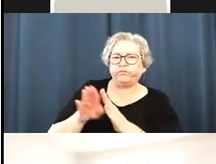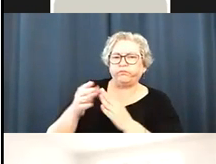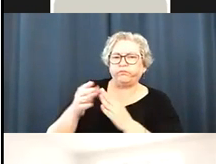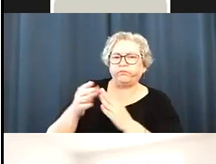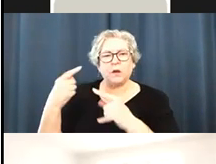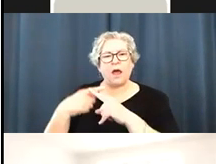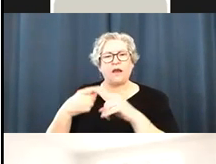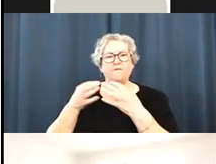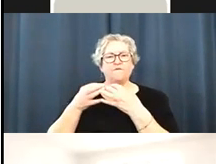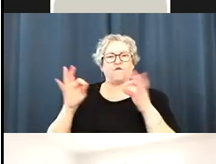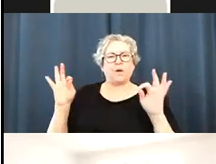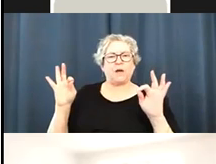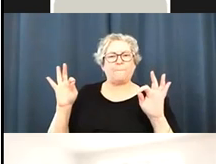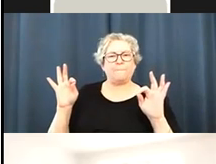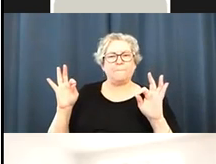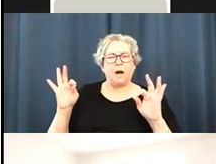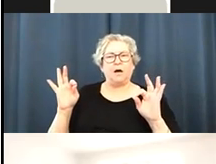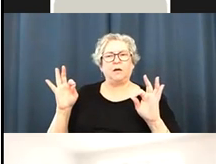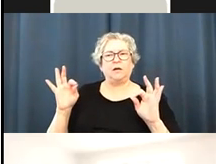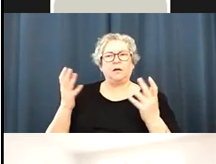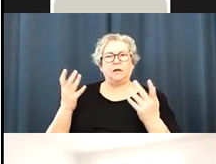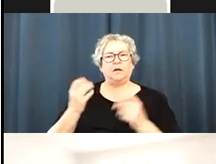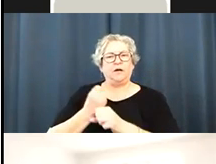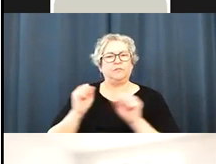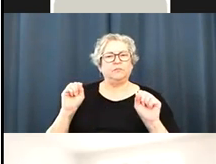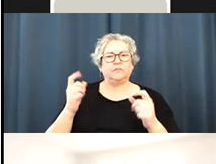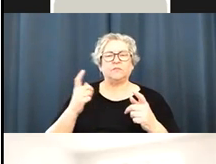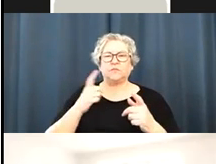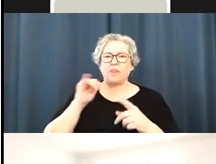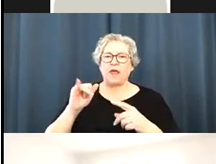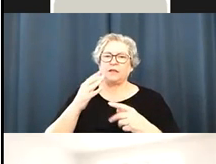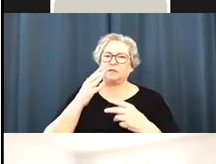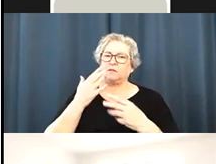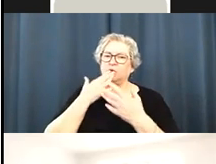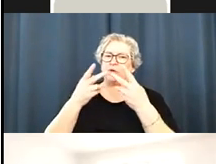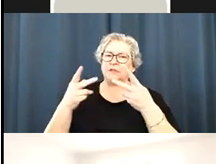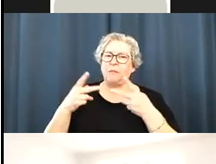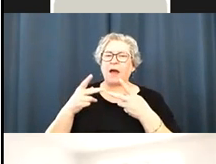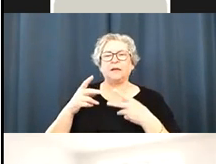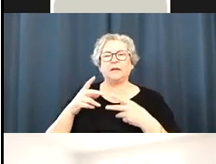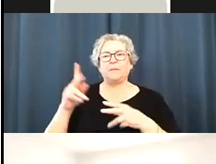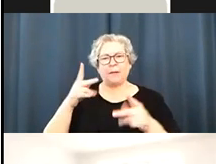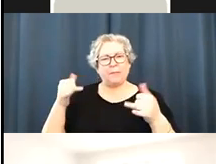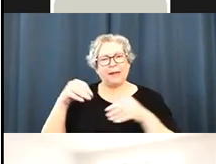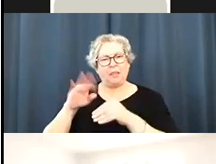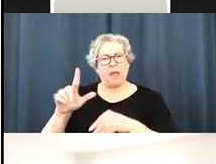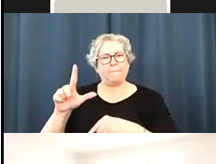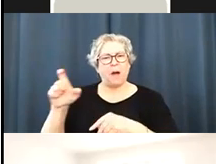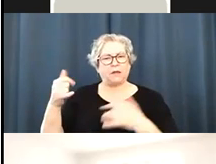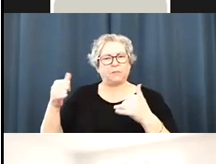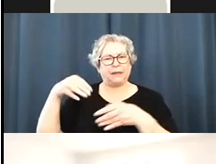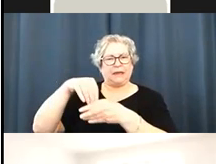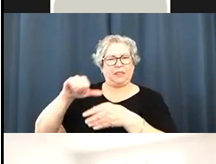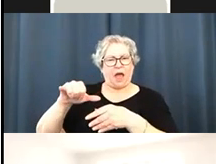freedom, right? So it is a spot, again, I mean, people that have played in the sandbox, you